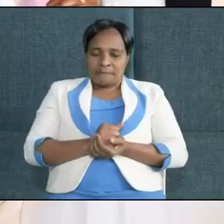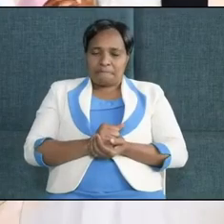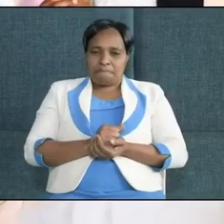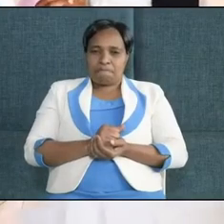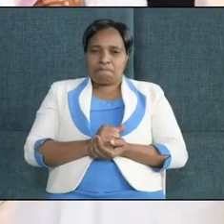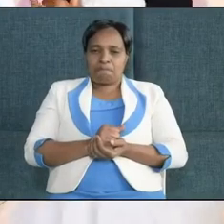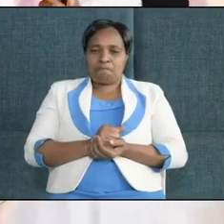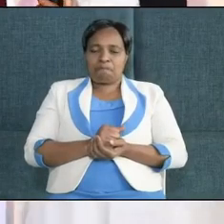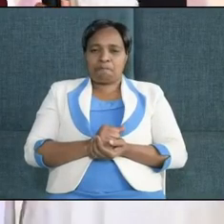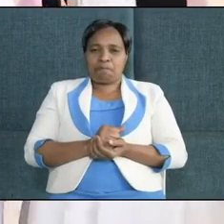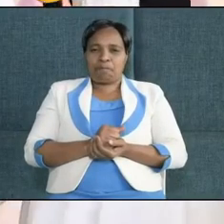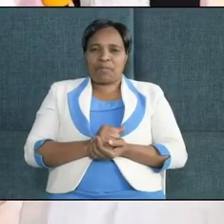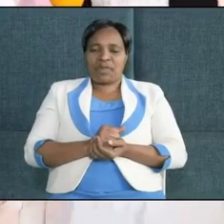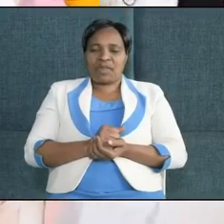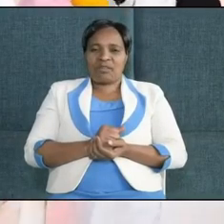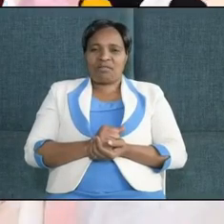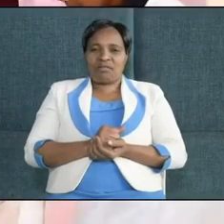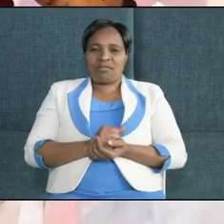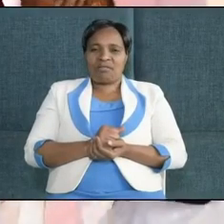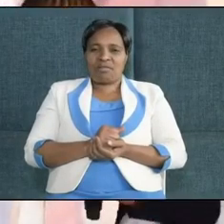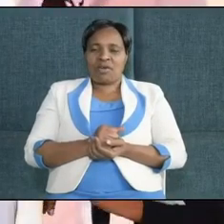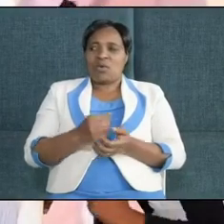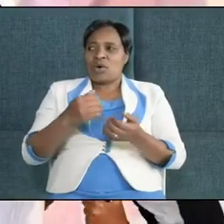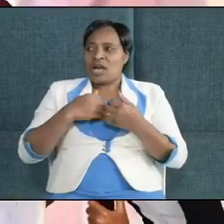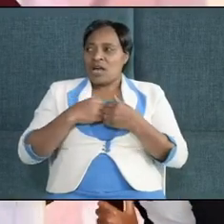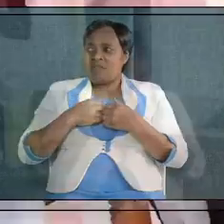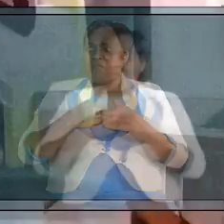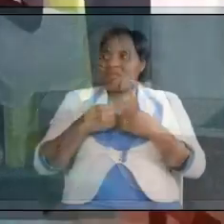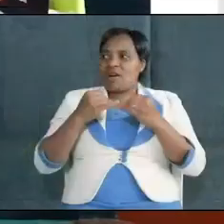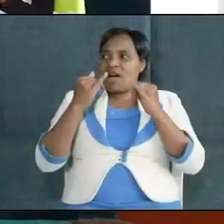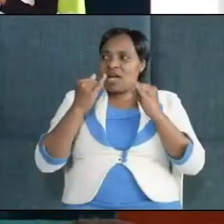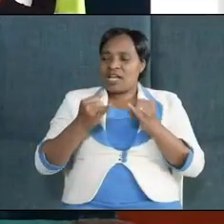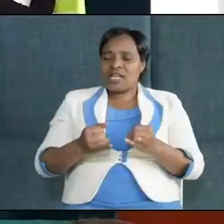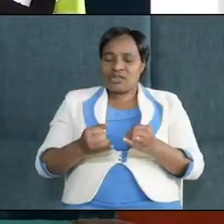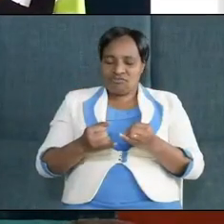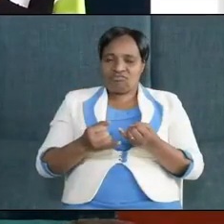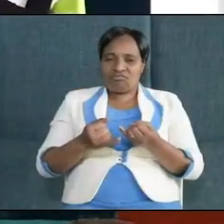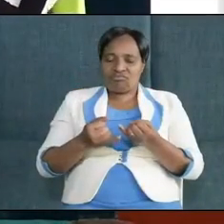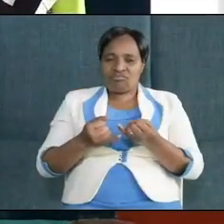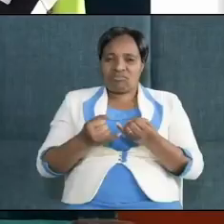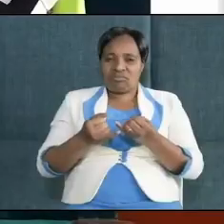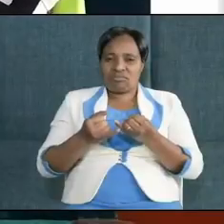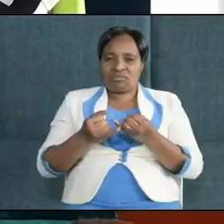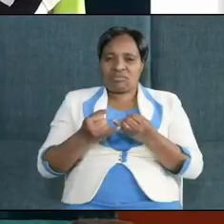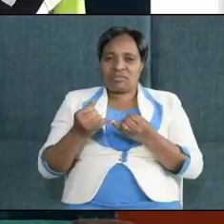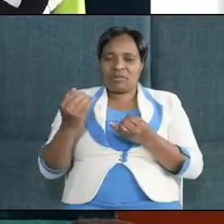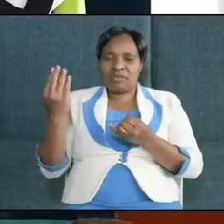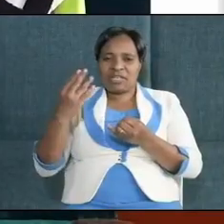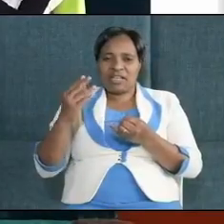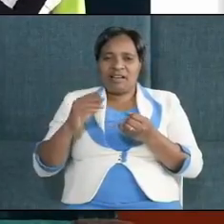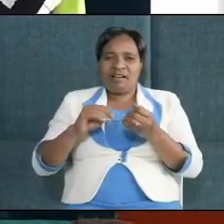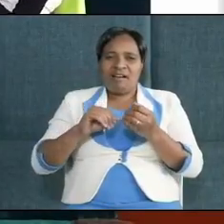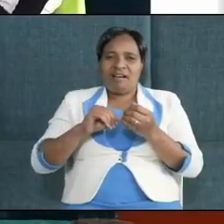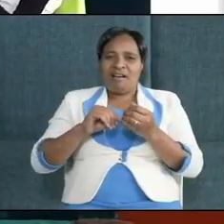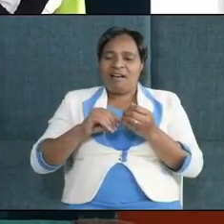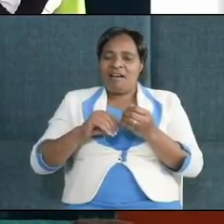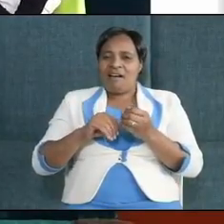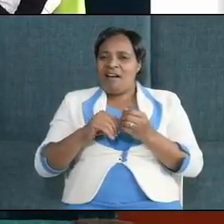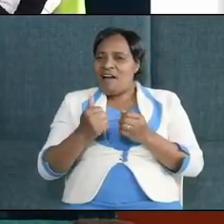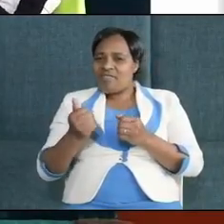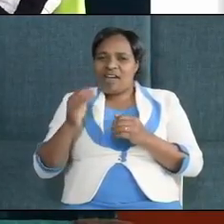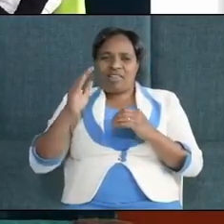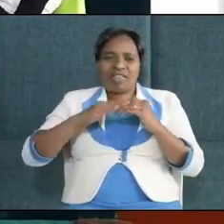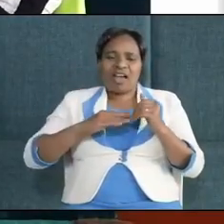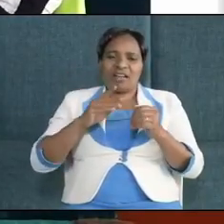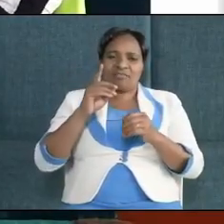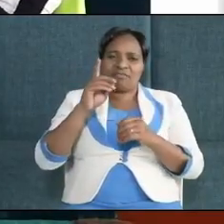Amen. Come now, my lovelies. We have a new mystery hero today. Other than Paul? Yes.